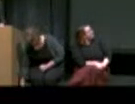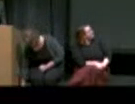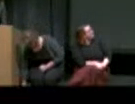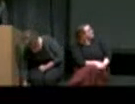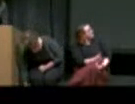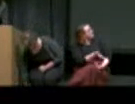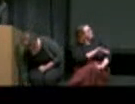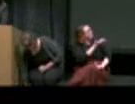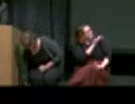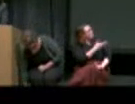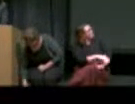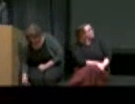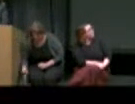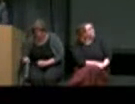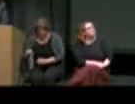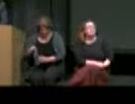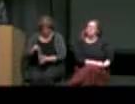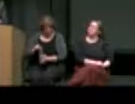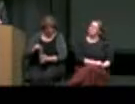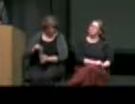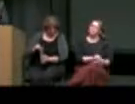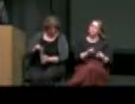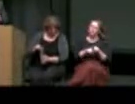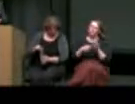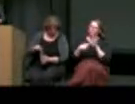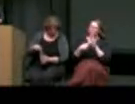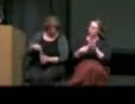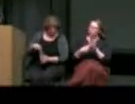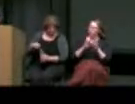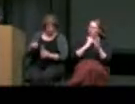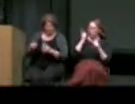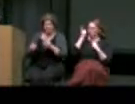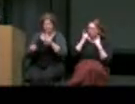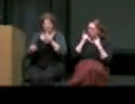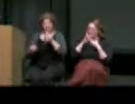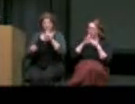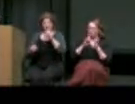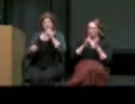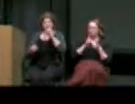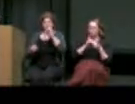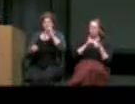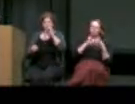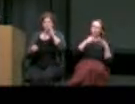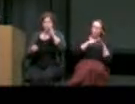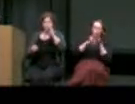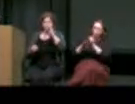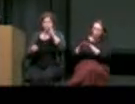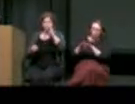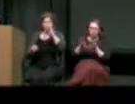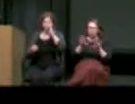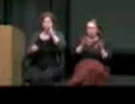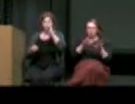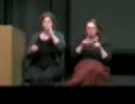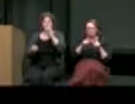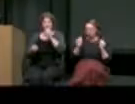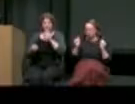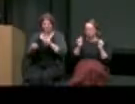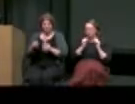There we go. Also wanted to show kind of our thoughts on closures and so forth.